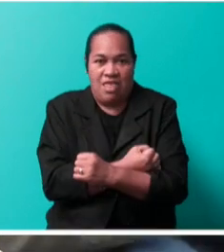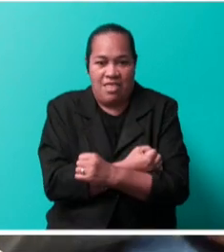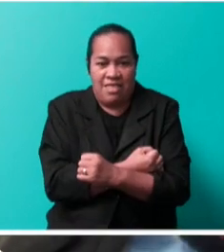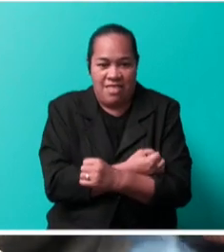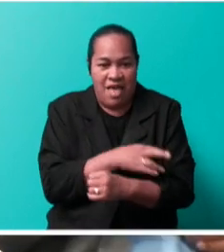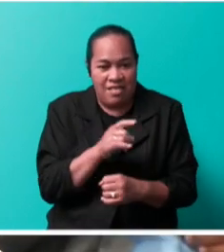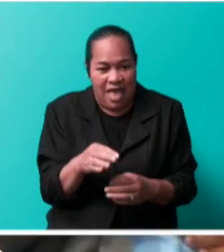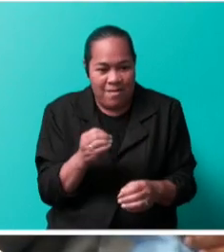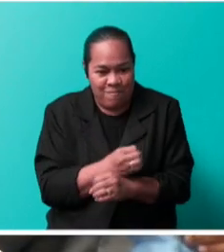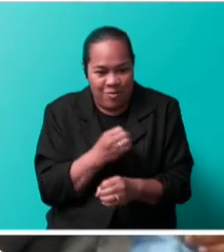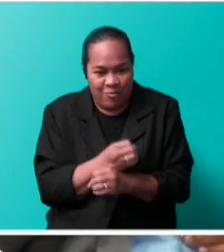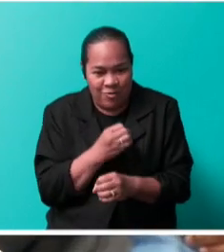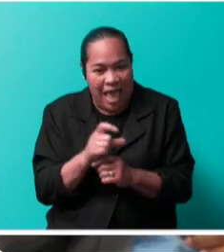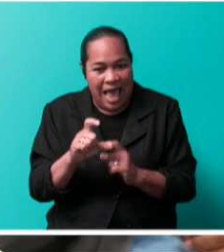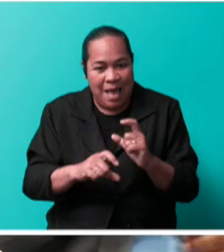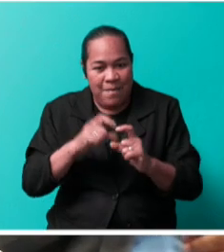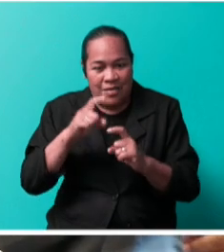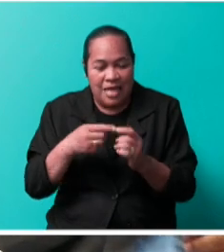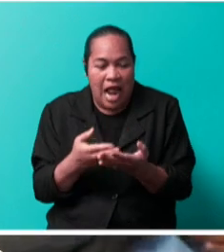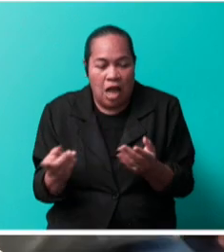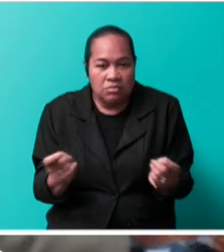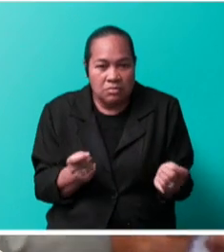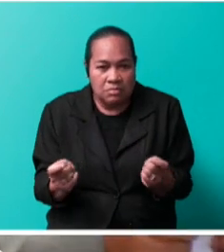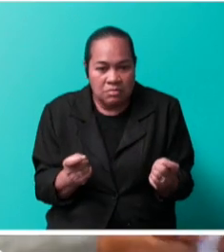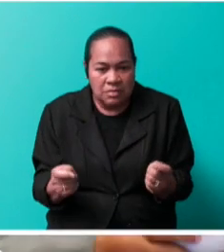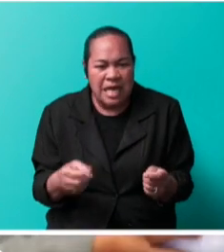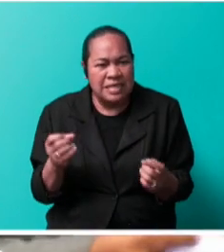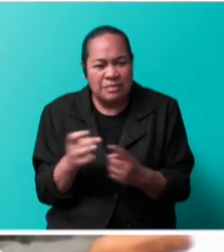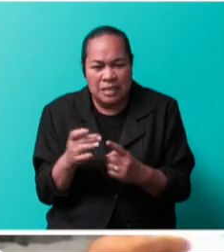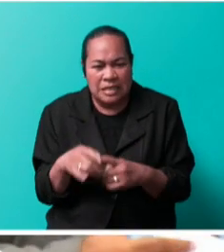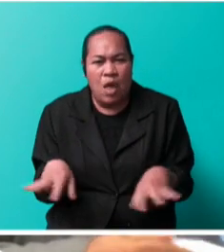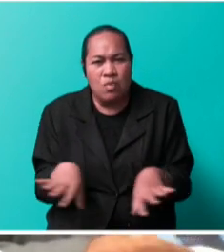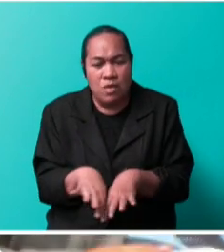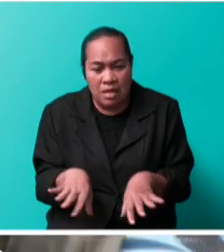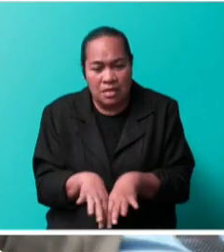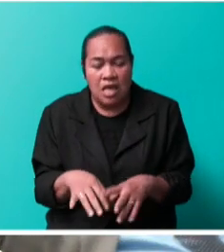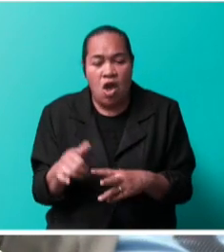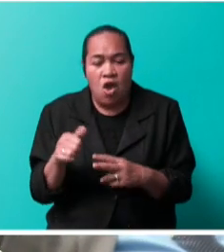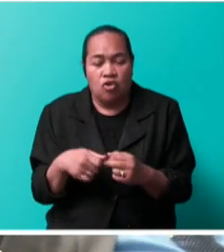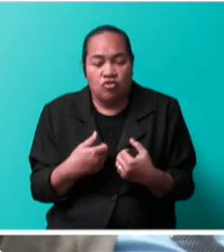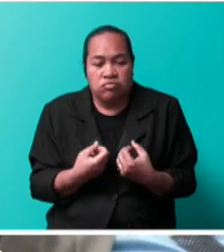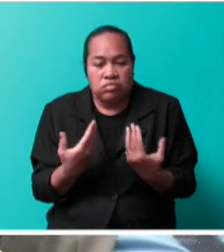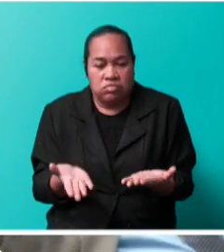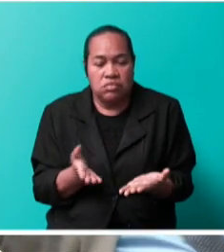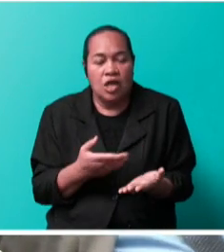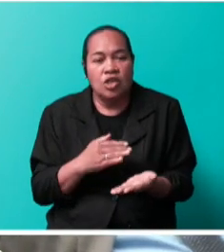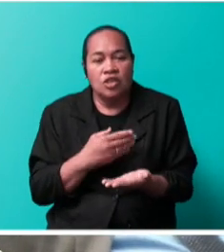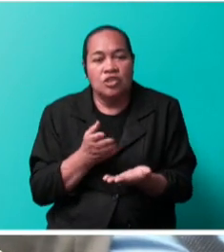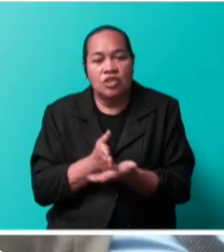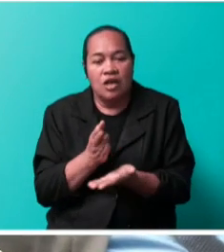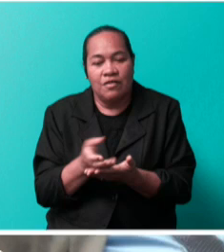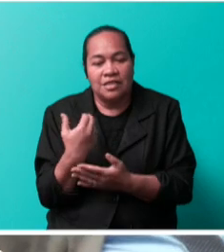operational capacity of councils in managing solid waste, improving safe delivery to communities,